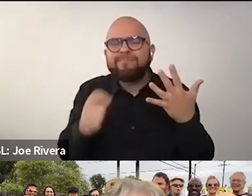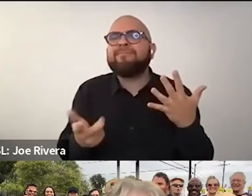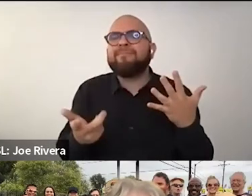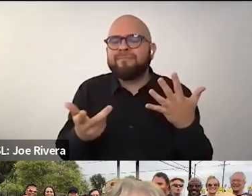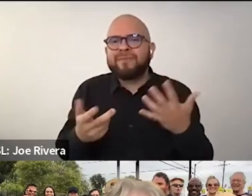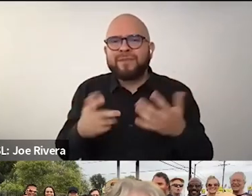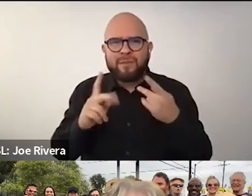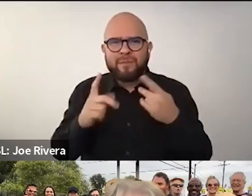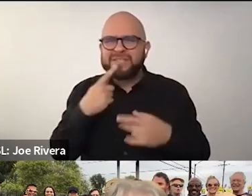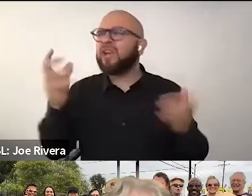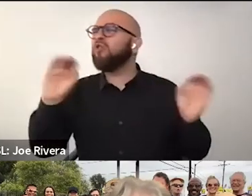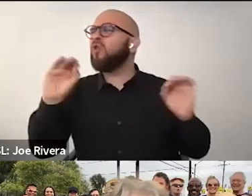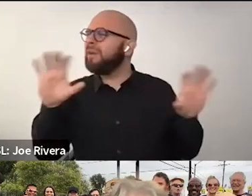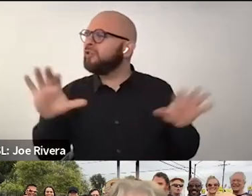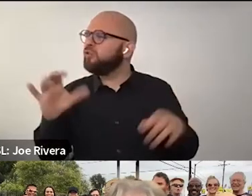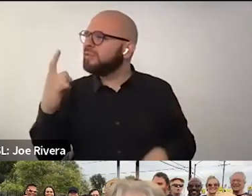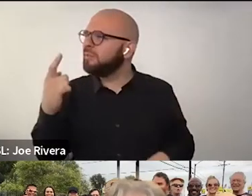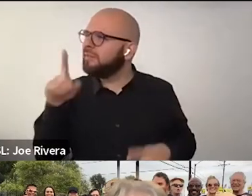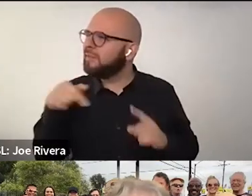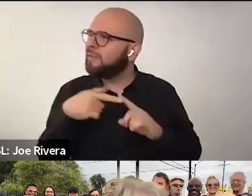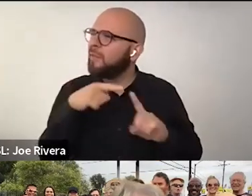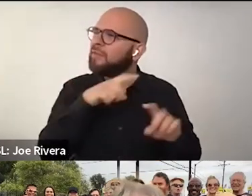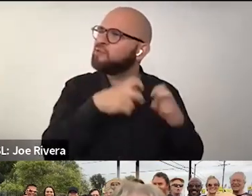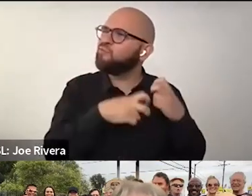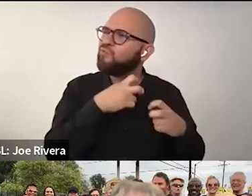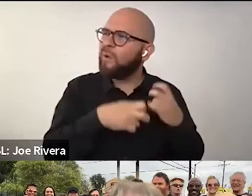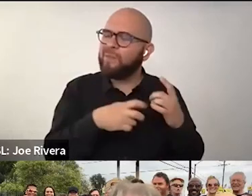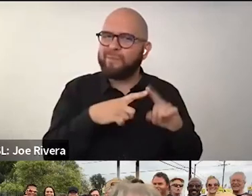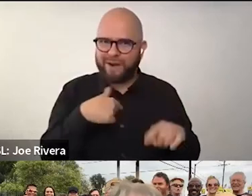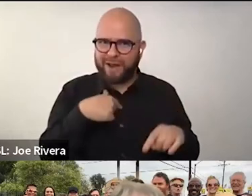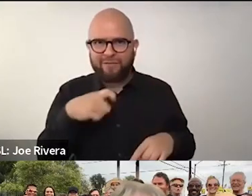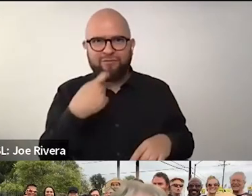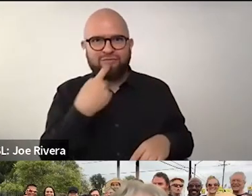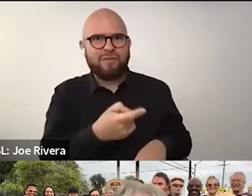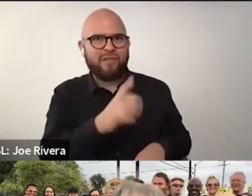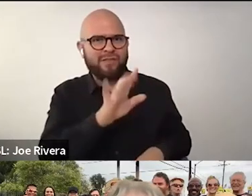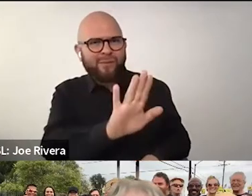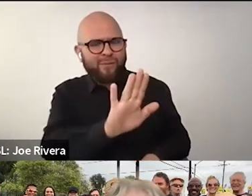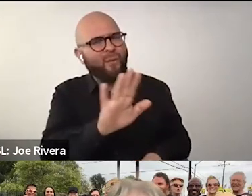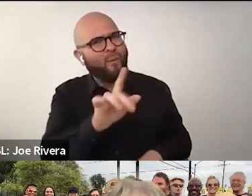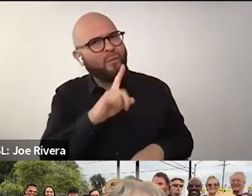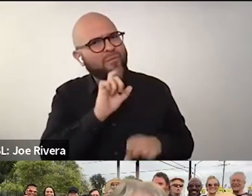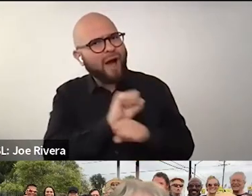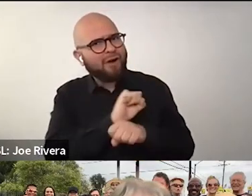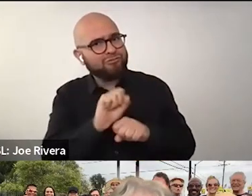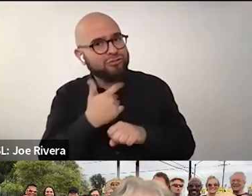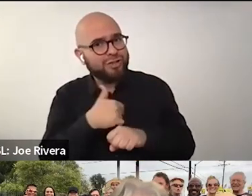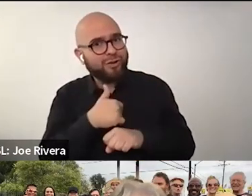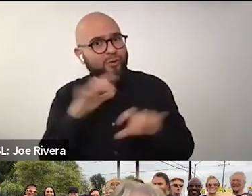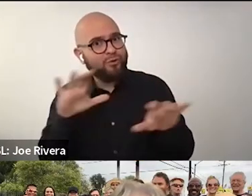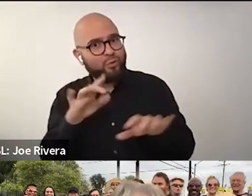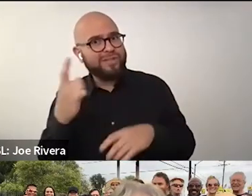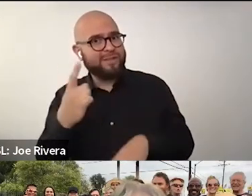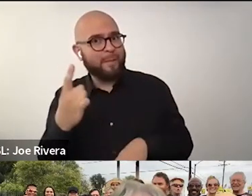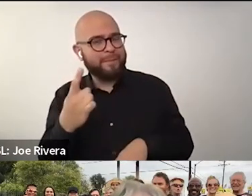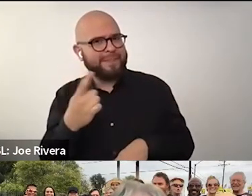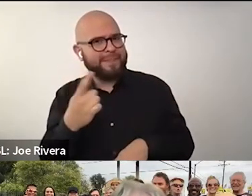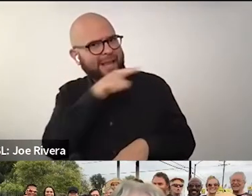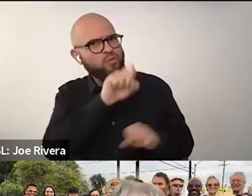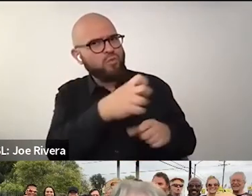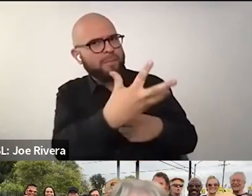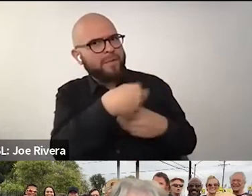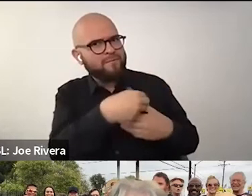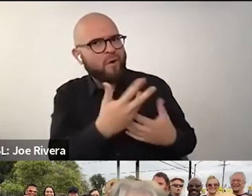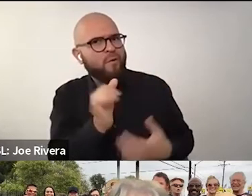actually, we are. And you can be a part of that. So I think that's how you support the union, is